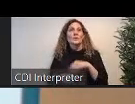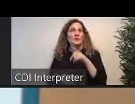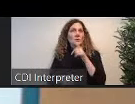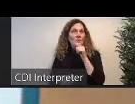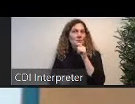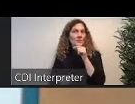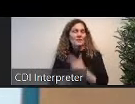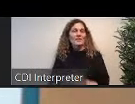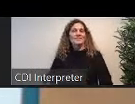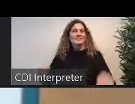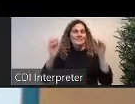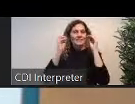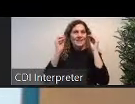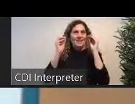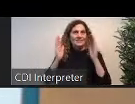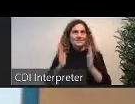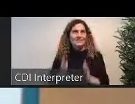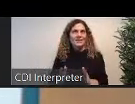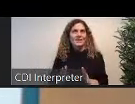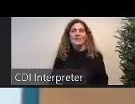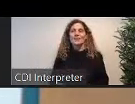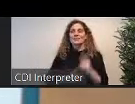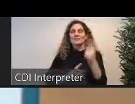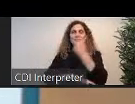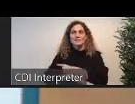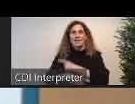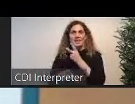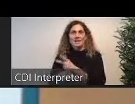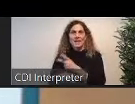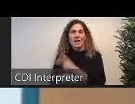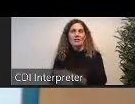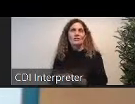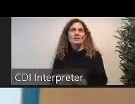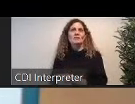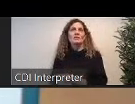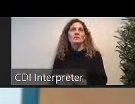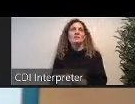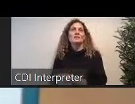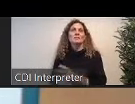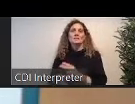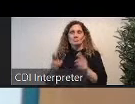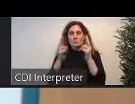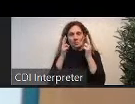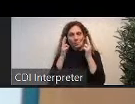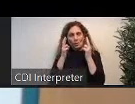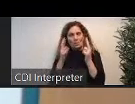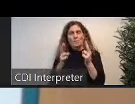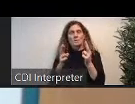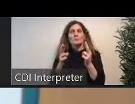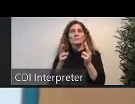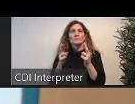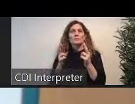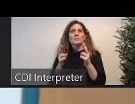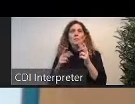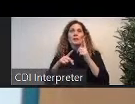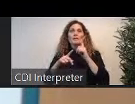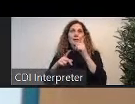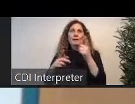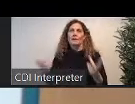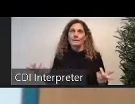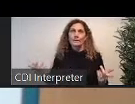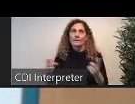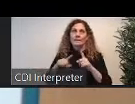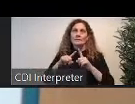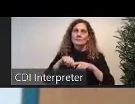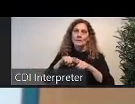This planned rollout, I believe, was hopeful, and it was certainly dependent on an adequate, dedicated,